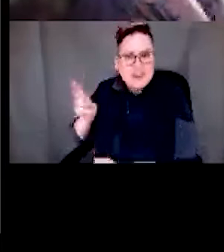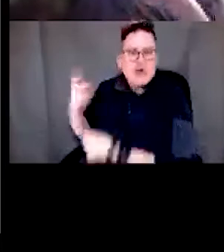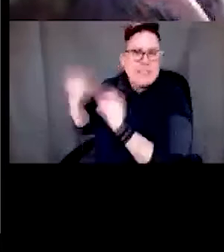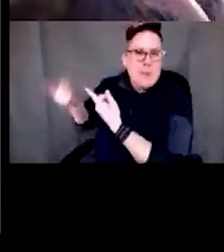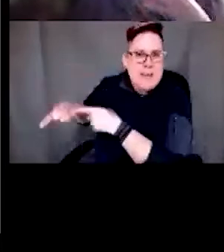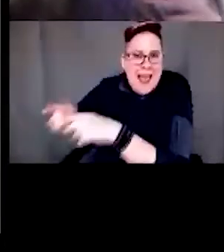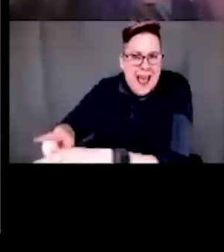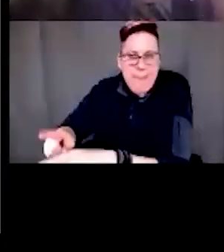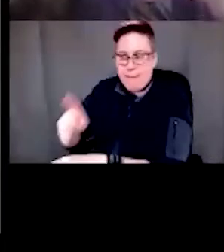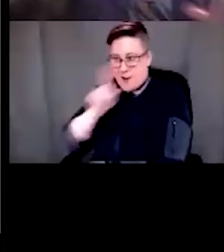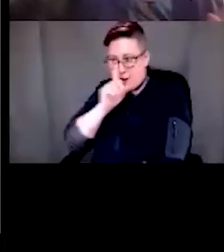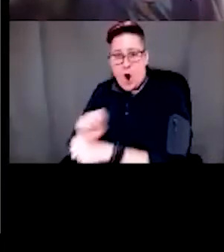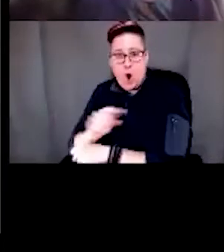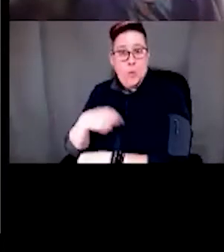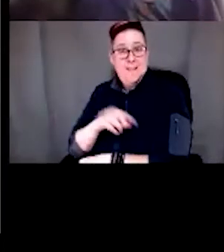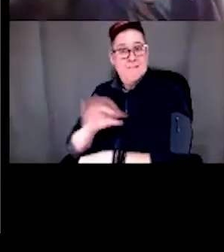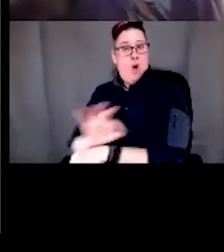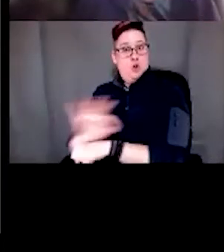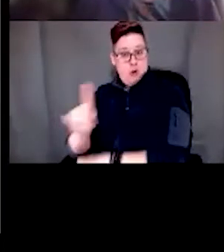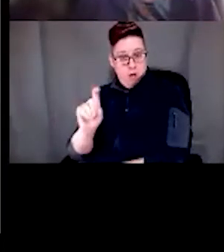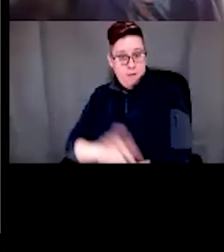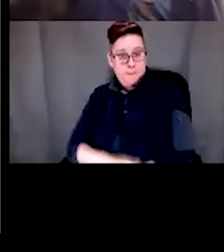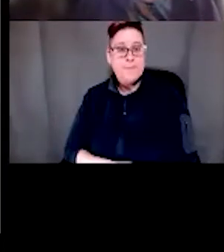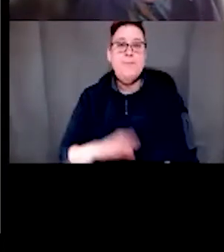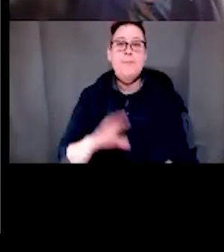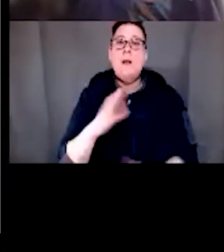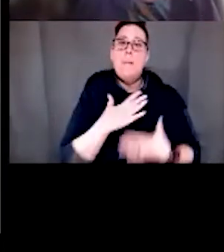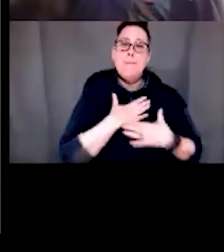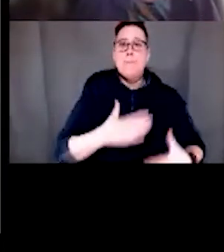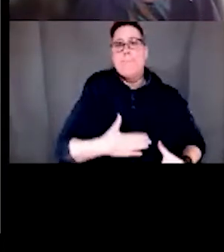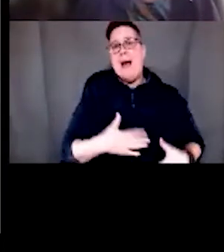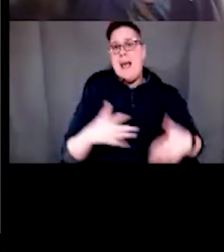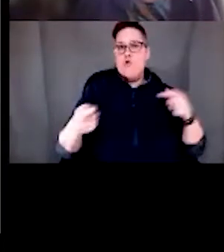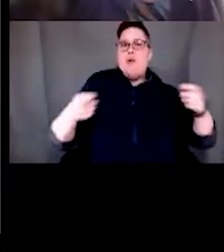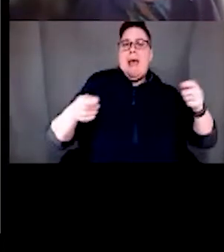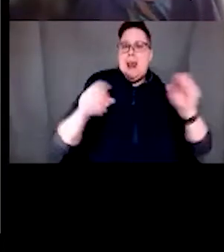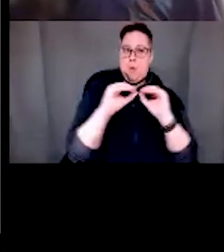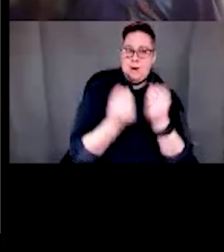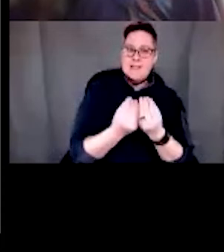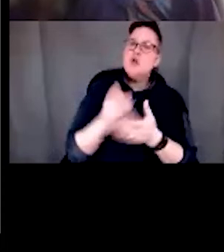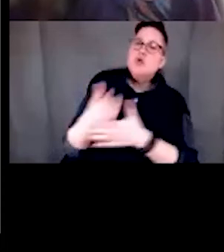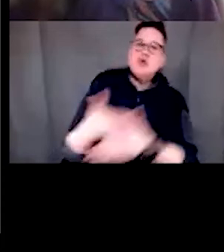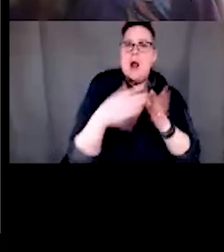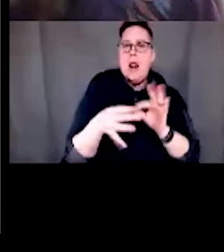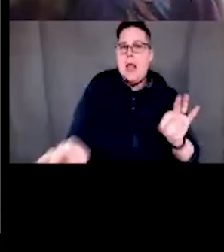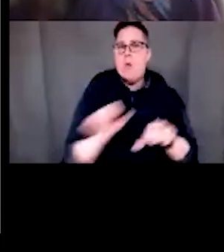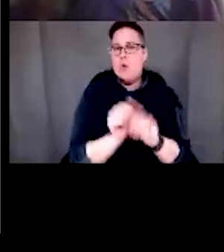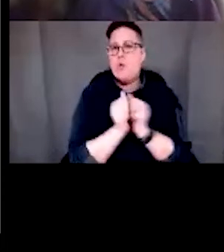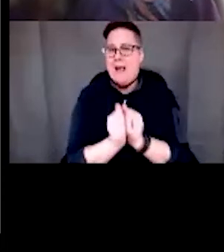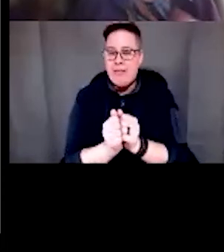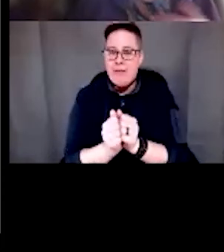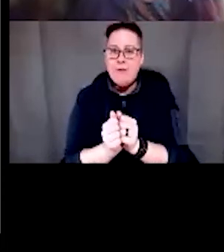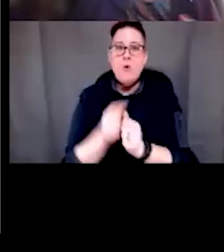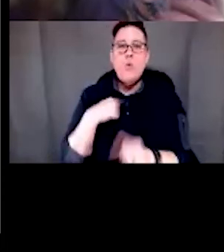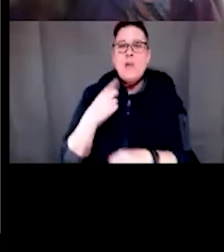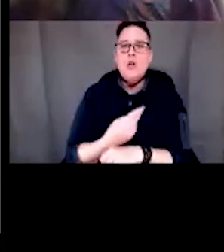history. A biocratic organization develops a shared language for working together. And we used SELF.